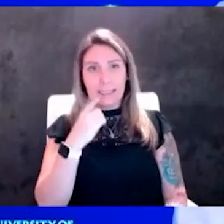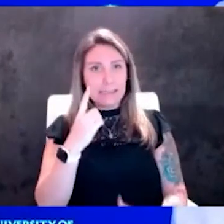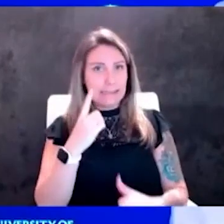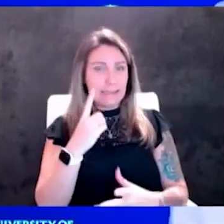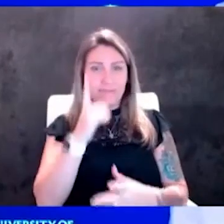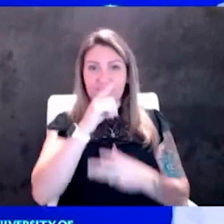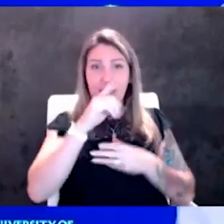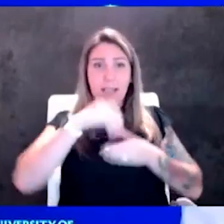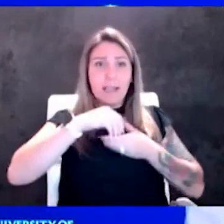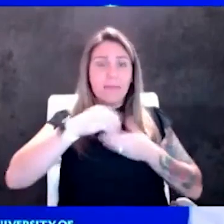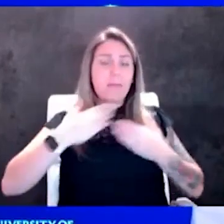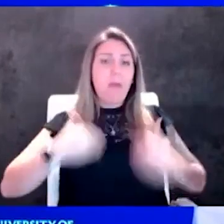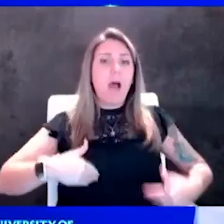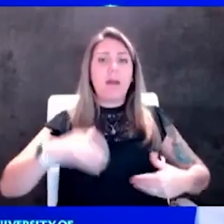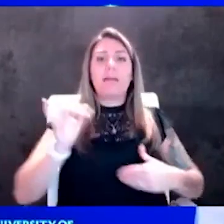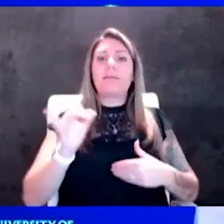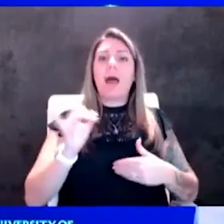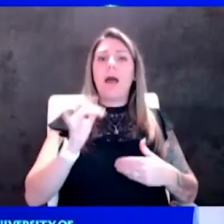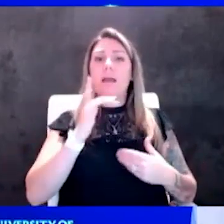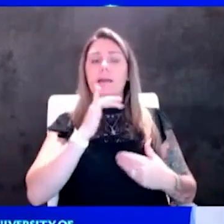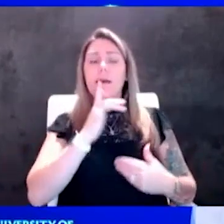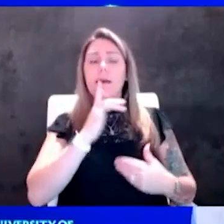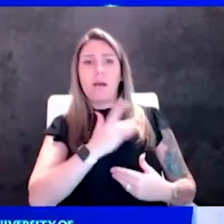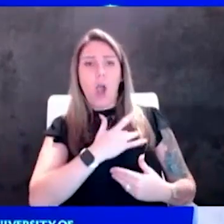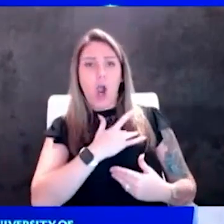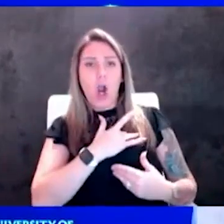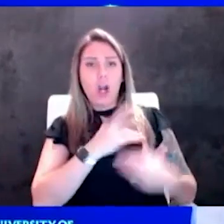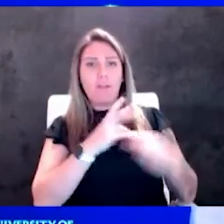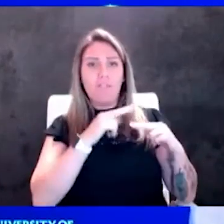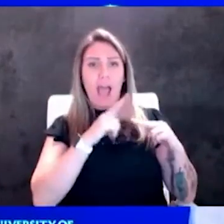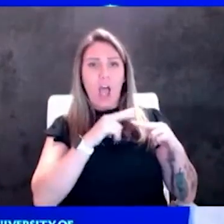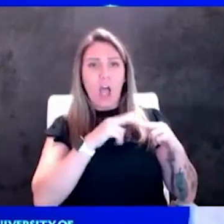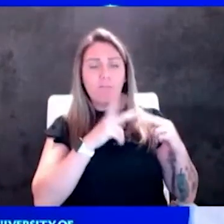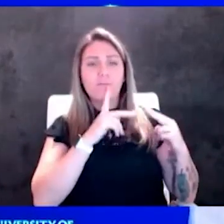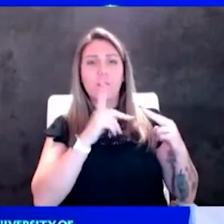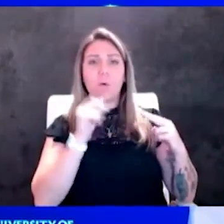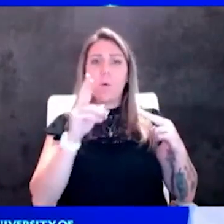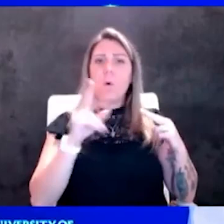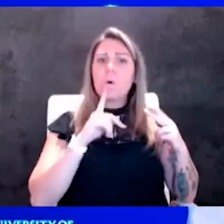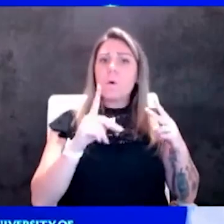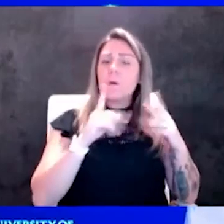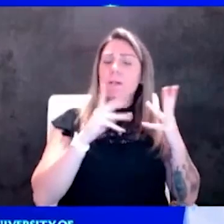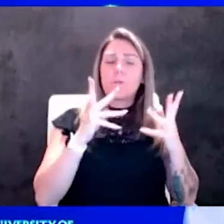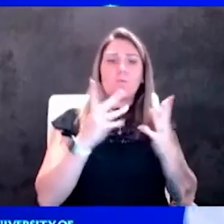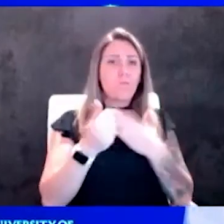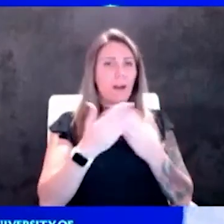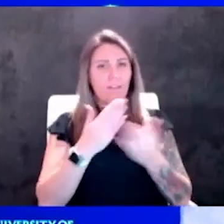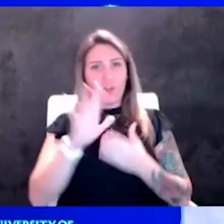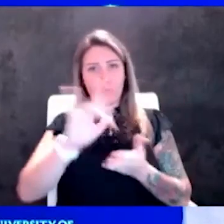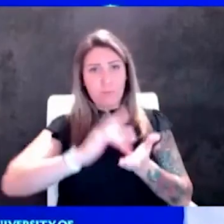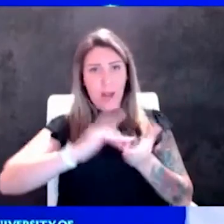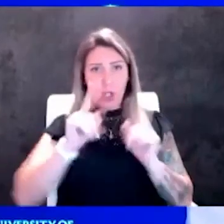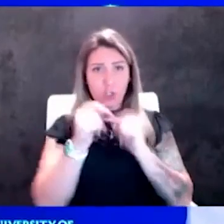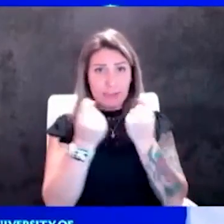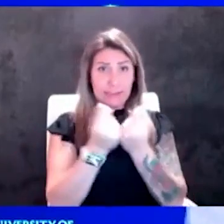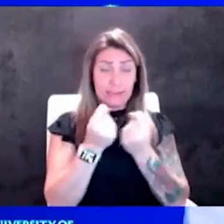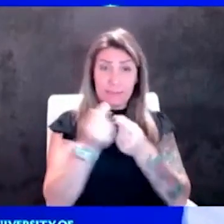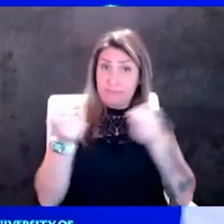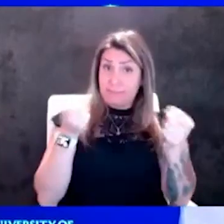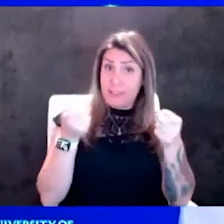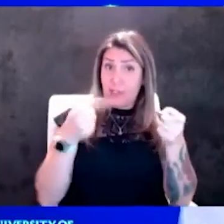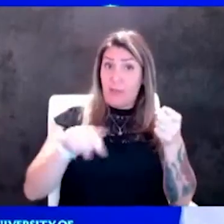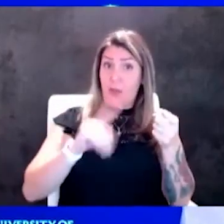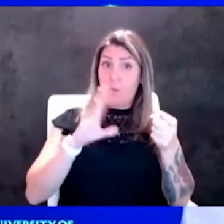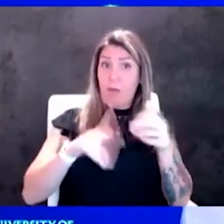or a prosthetic heart valve, you need to talk with your medical team that is managing you, and they will keep you up to date on the most recent